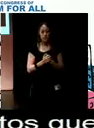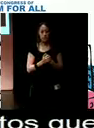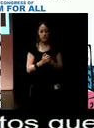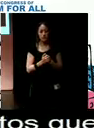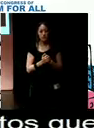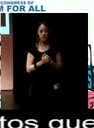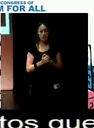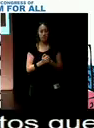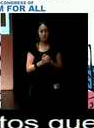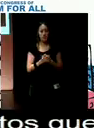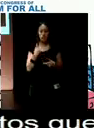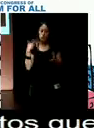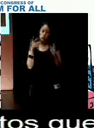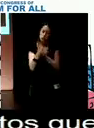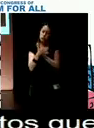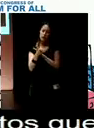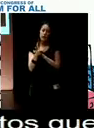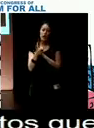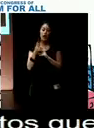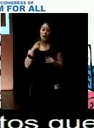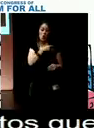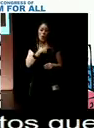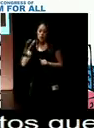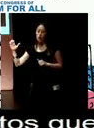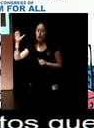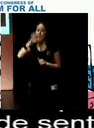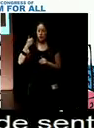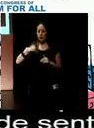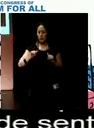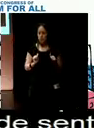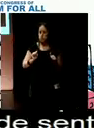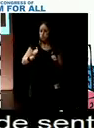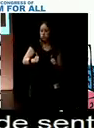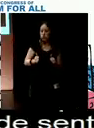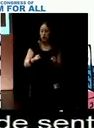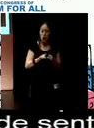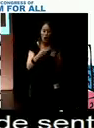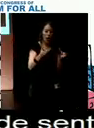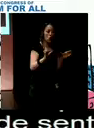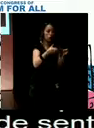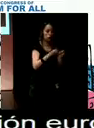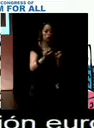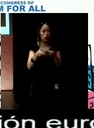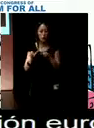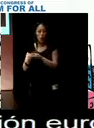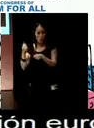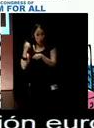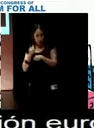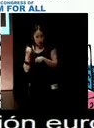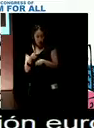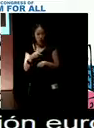aspects guiding to this accessibility. In this sense, I have to say that the European Commission has